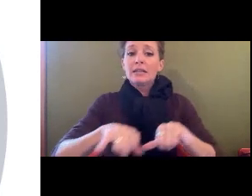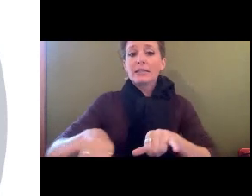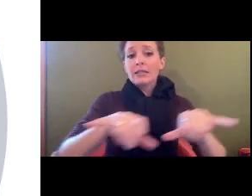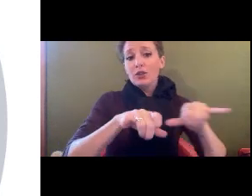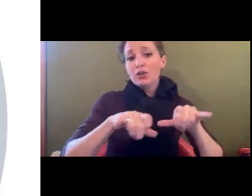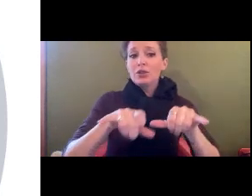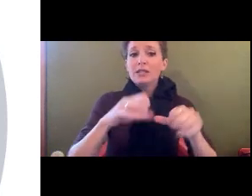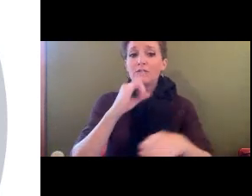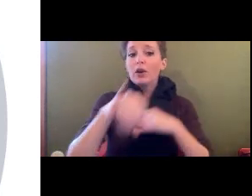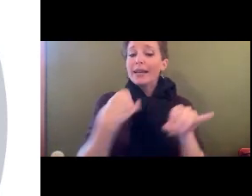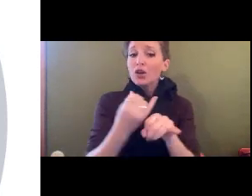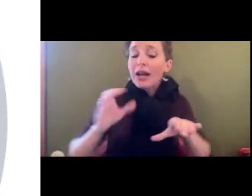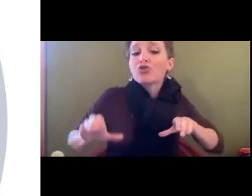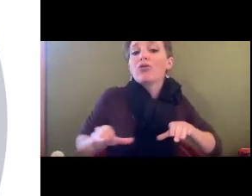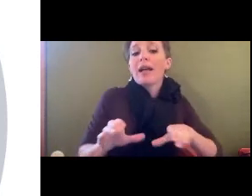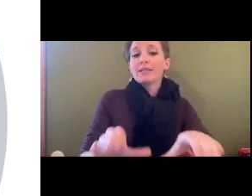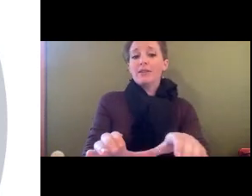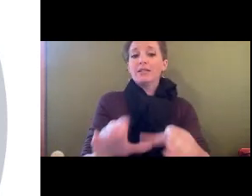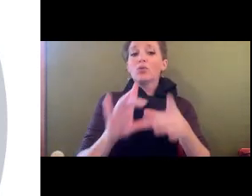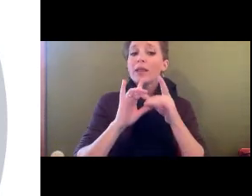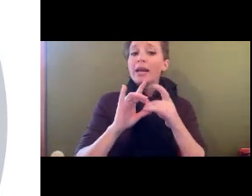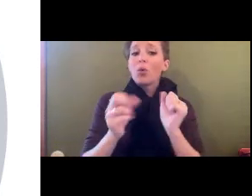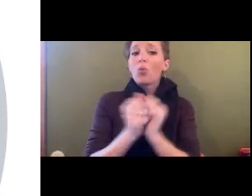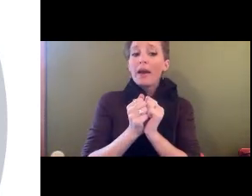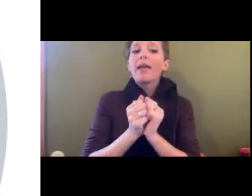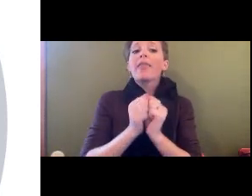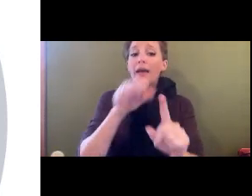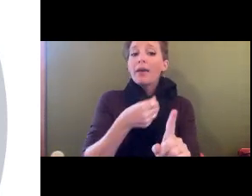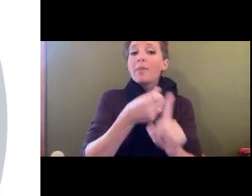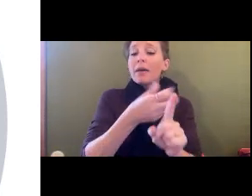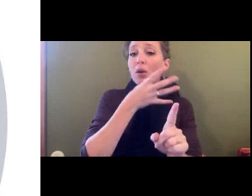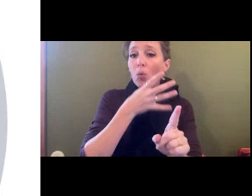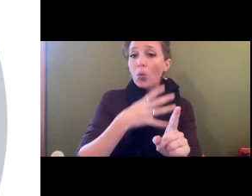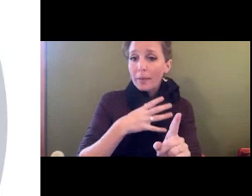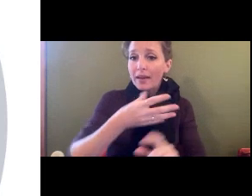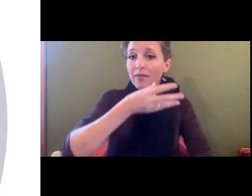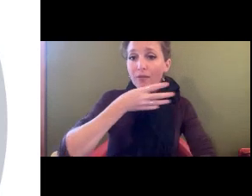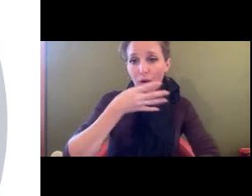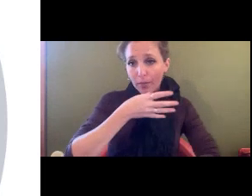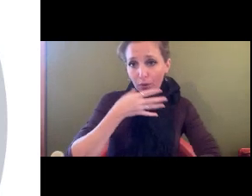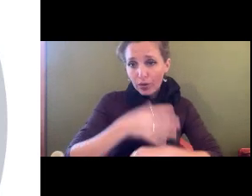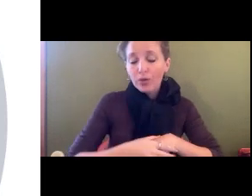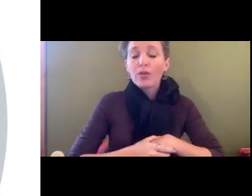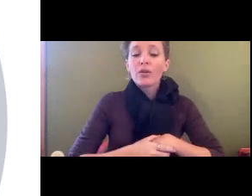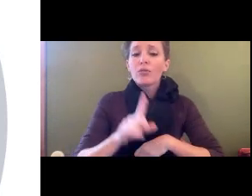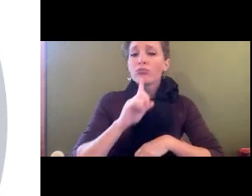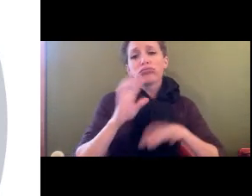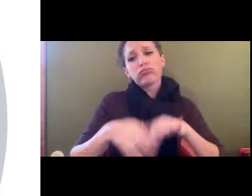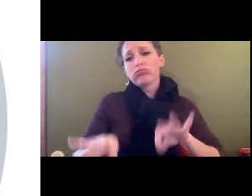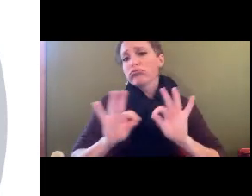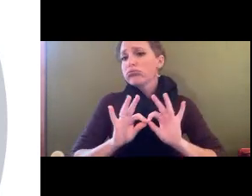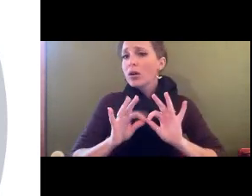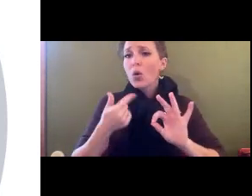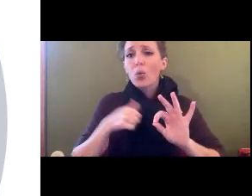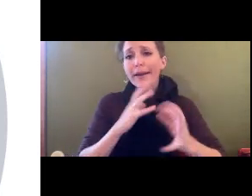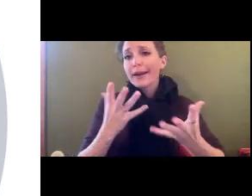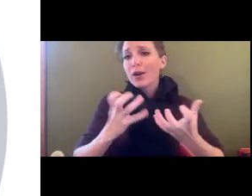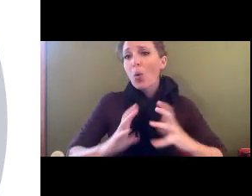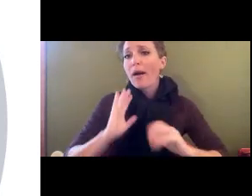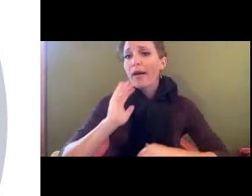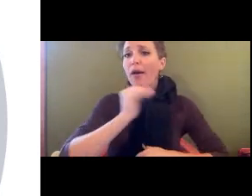related to women in agriculture and women farmers. And this is also very important because we don't want these efforts to end at the